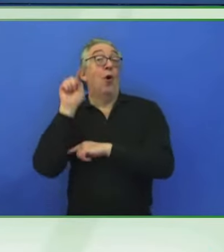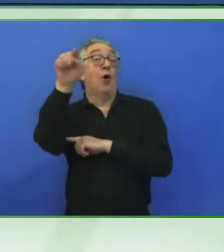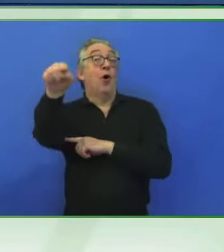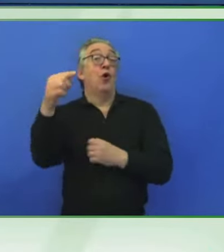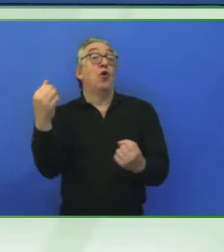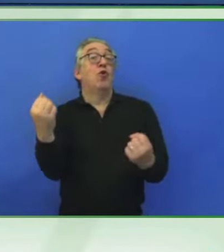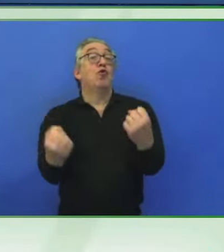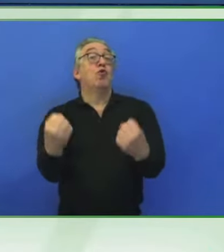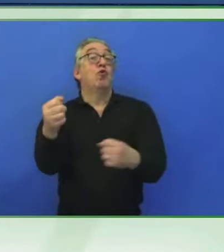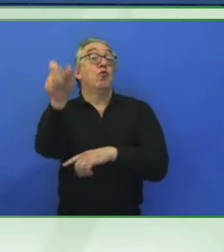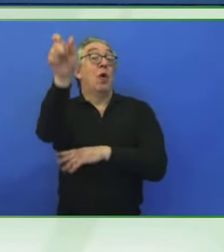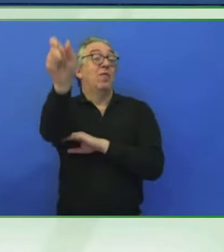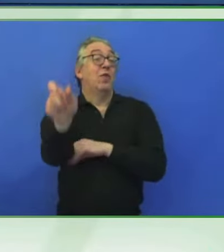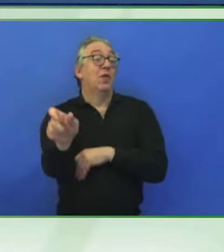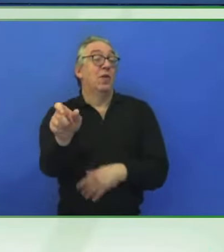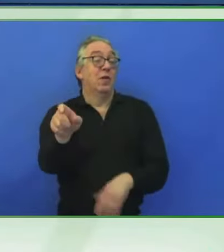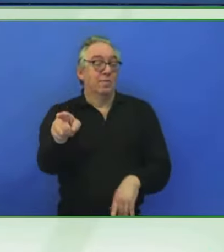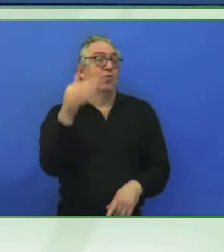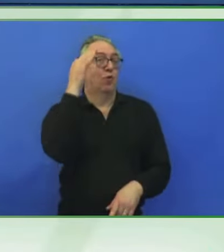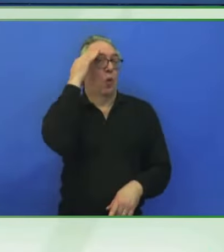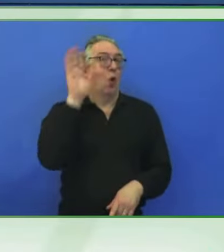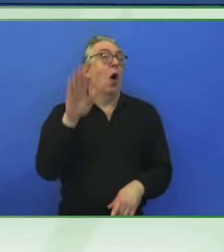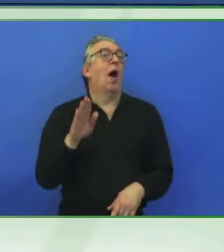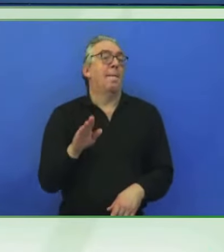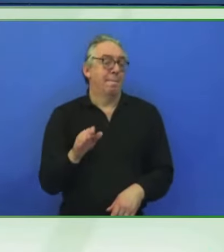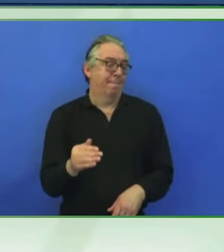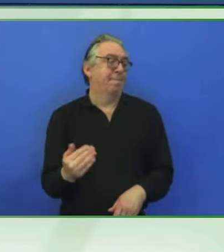off at the next station.